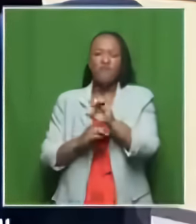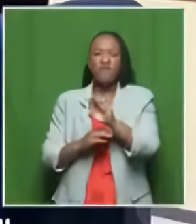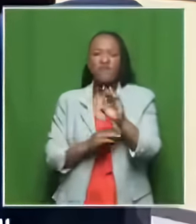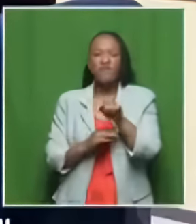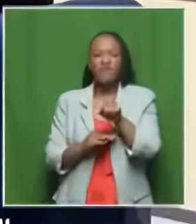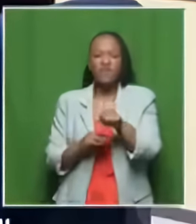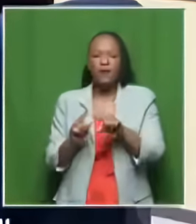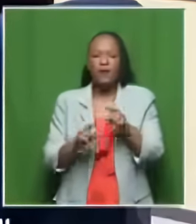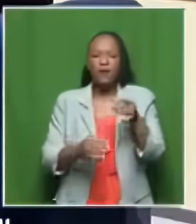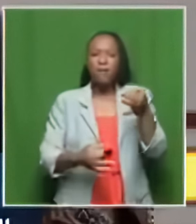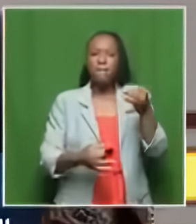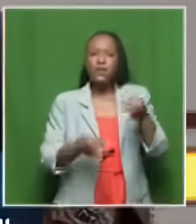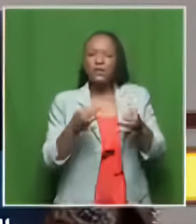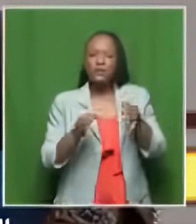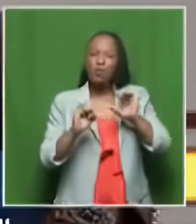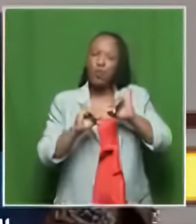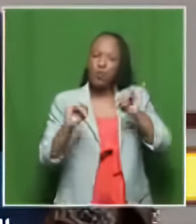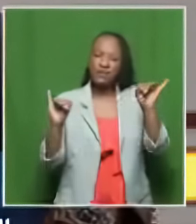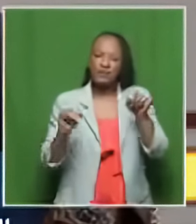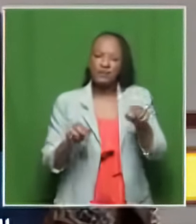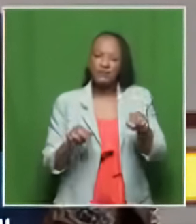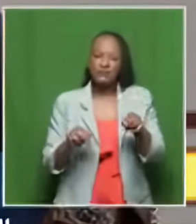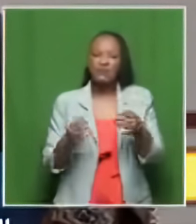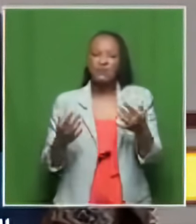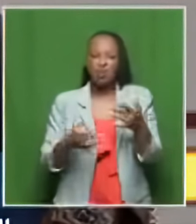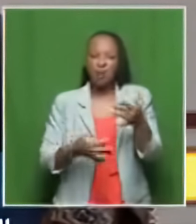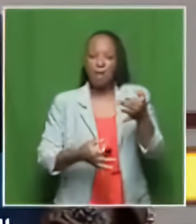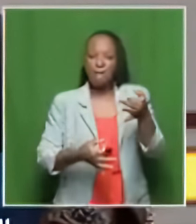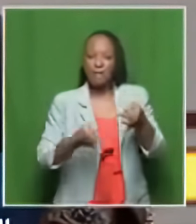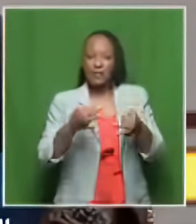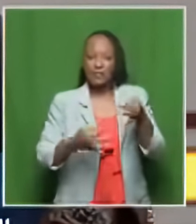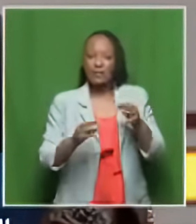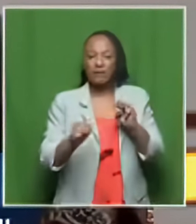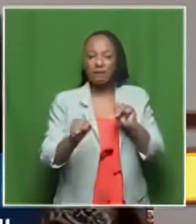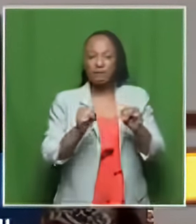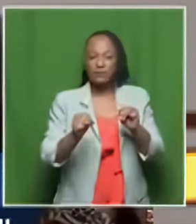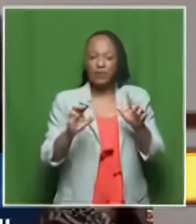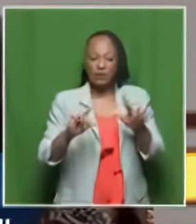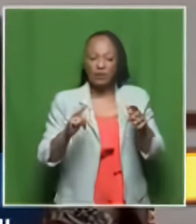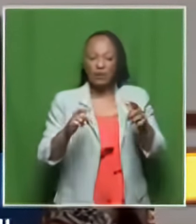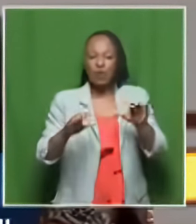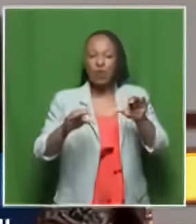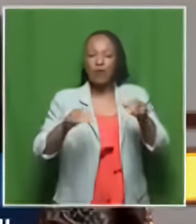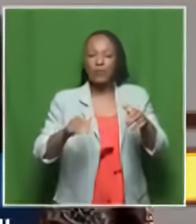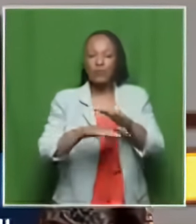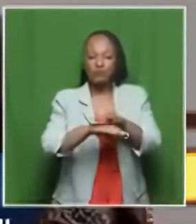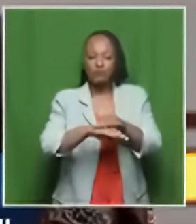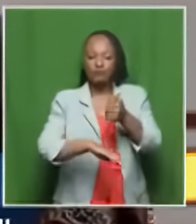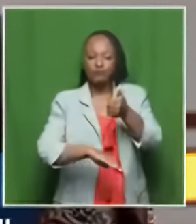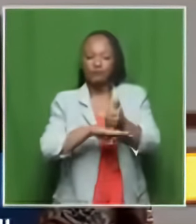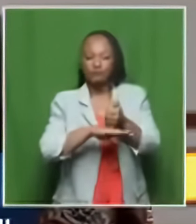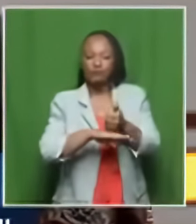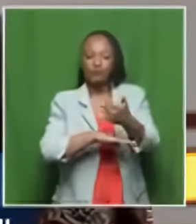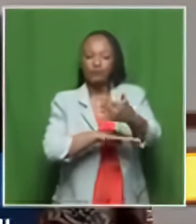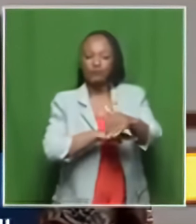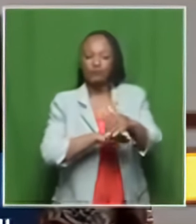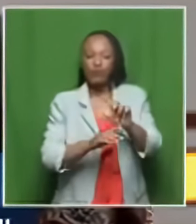EFF. But with politics, it's even worse. There is political management committee that gets to be established outside